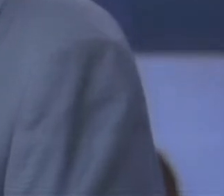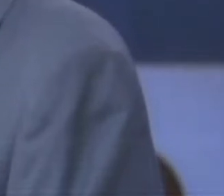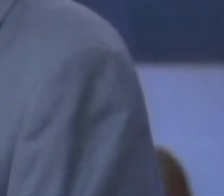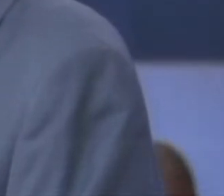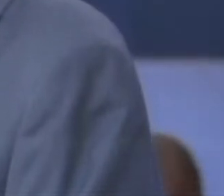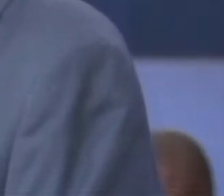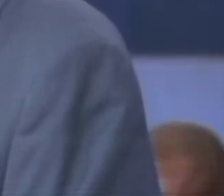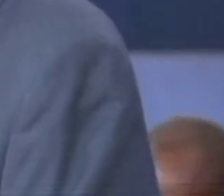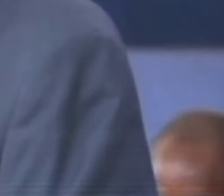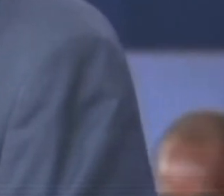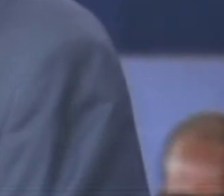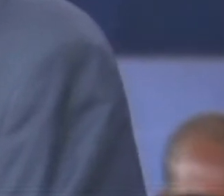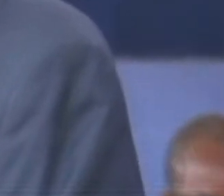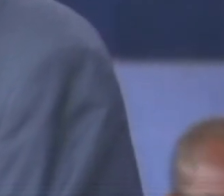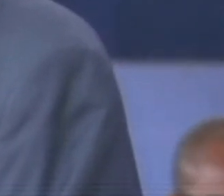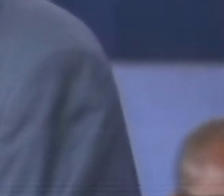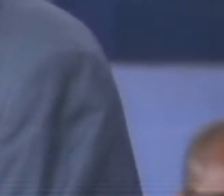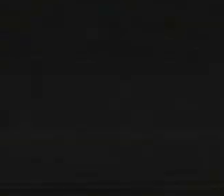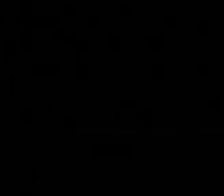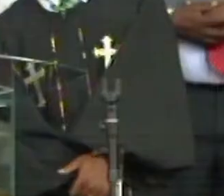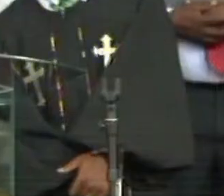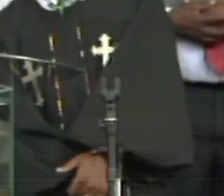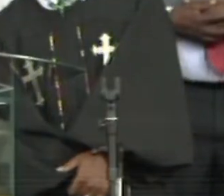Because you hear our prayers.